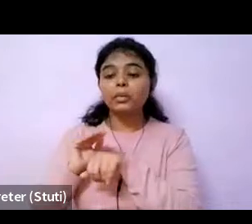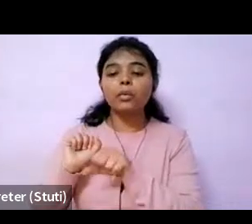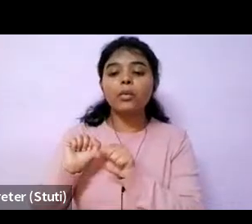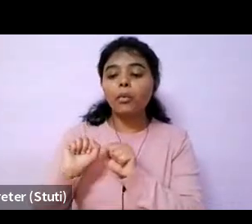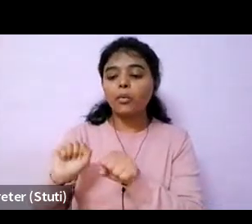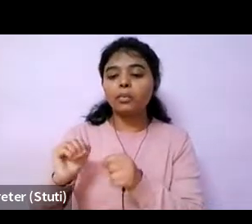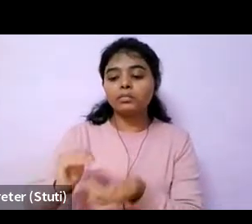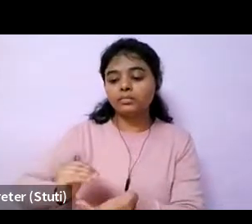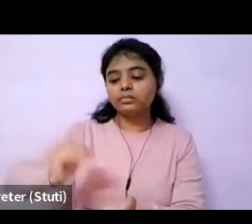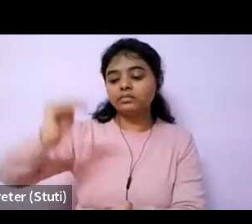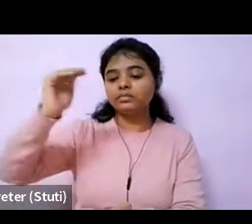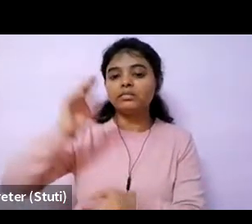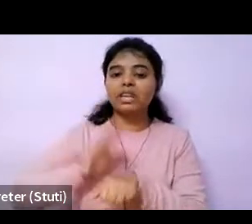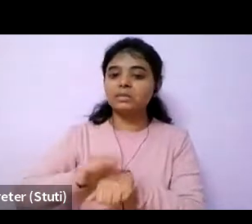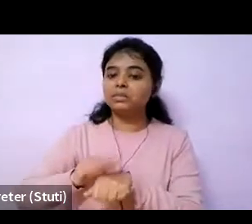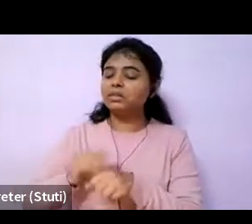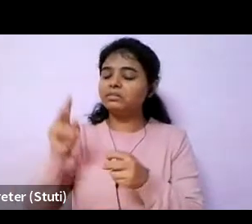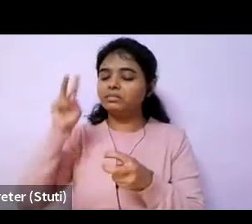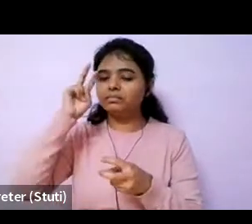the child.